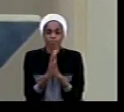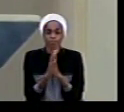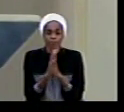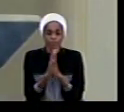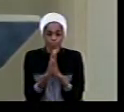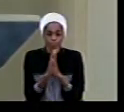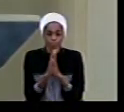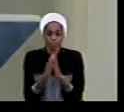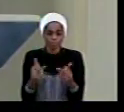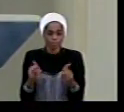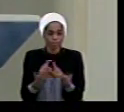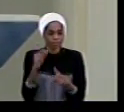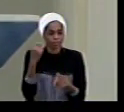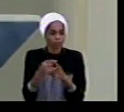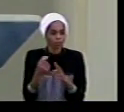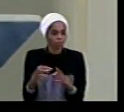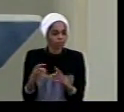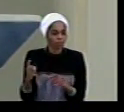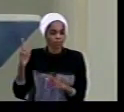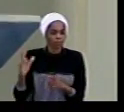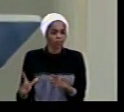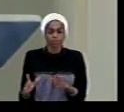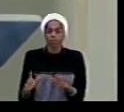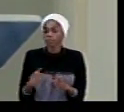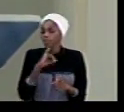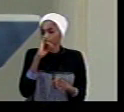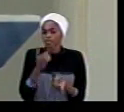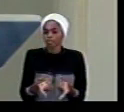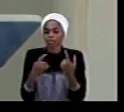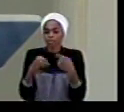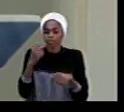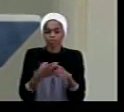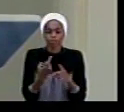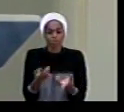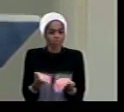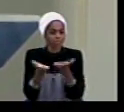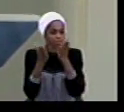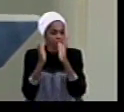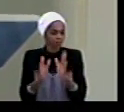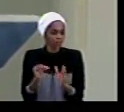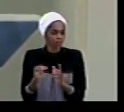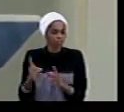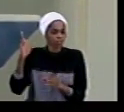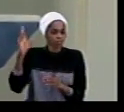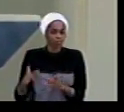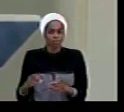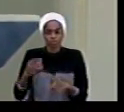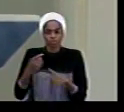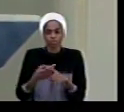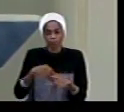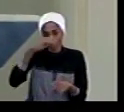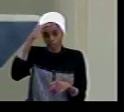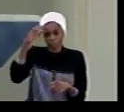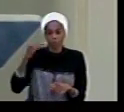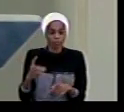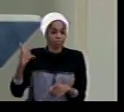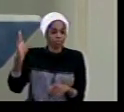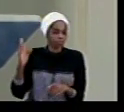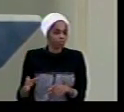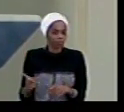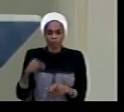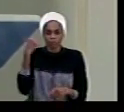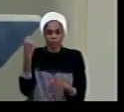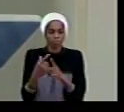As the word of God will be coming from his servant, from the man of God, the word of God